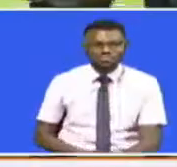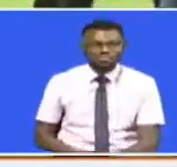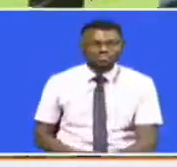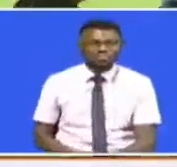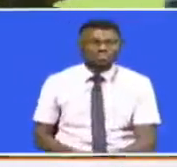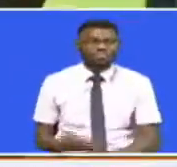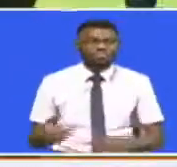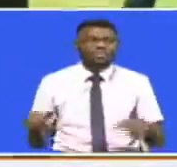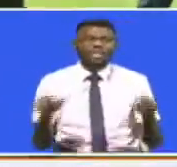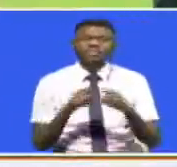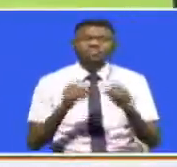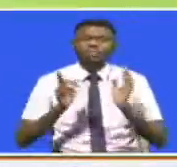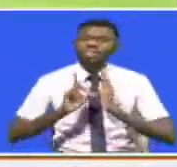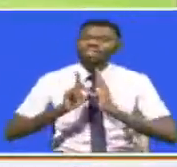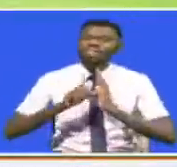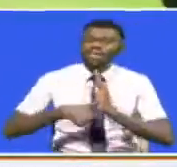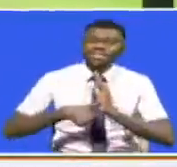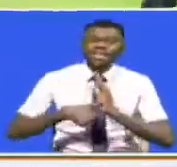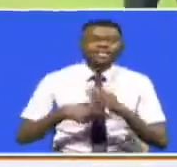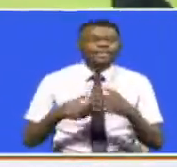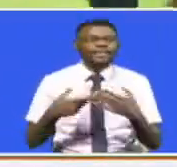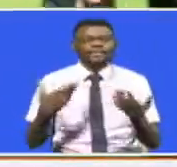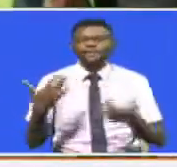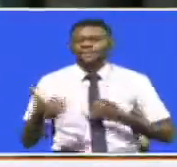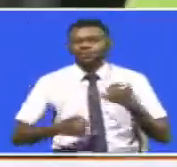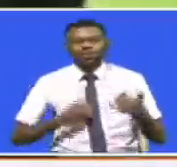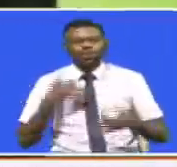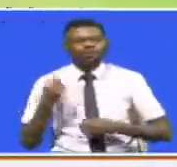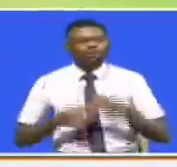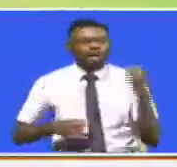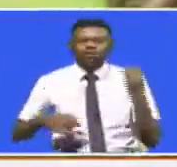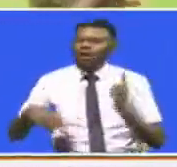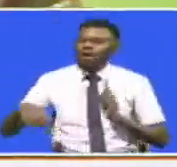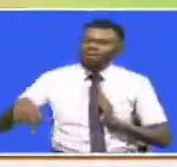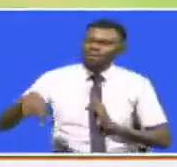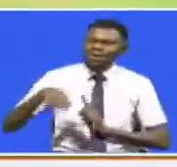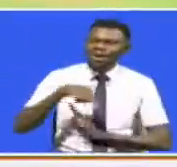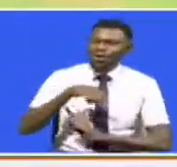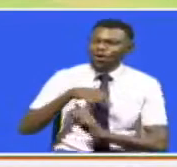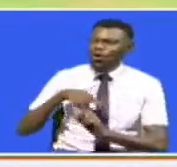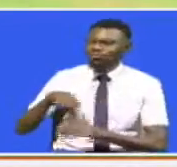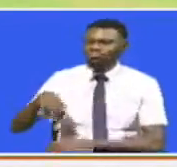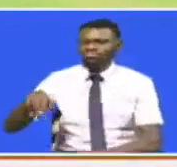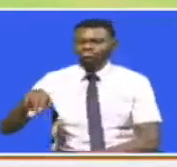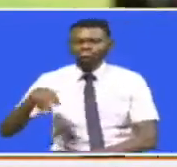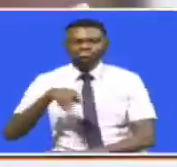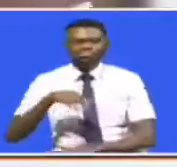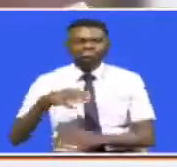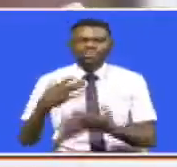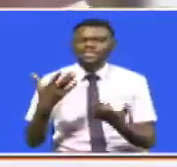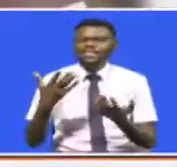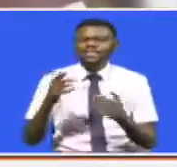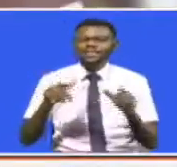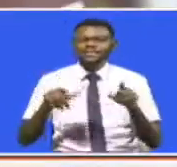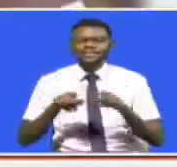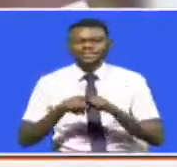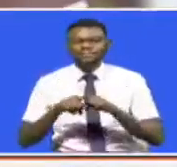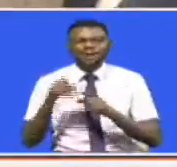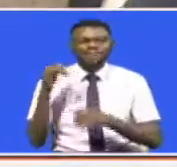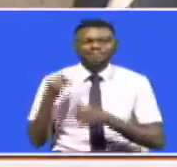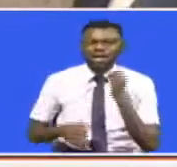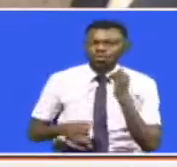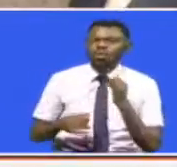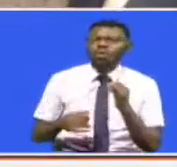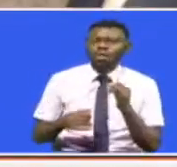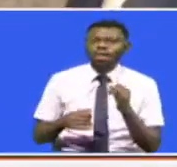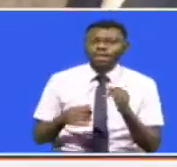He would minutes later enjoy his last guard of honor and bid farewell as Kenya's fourth president. The much anticipated